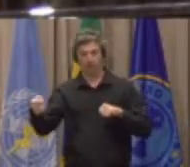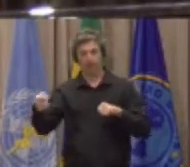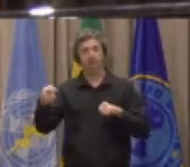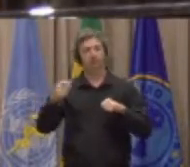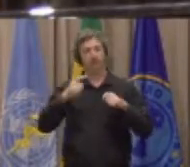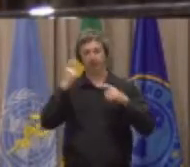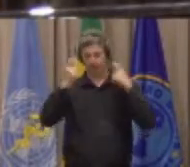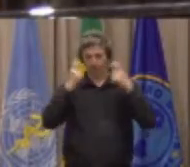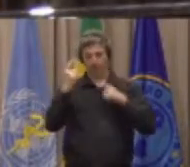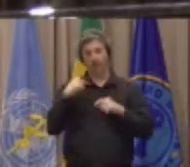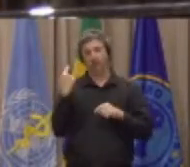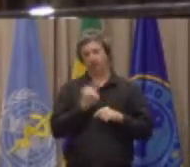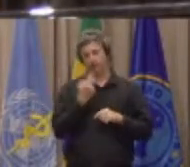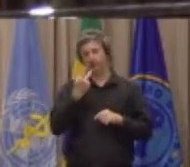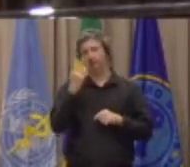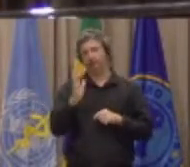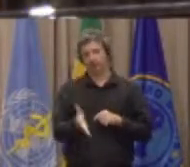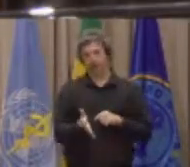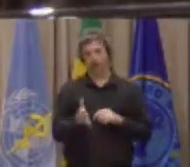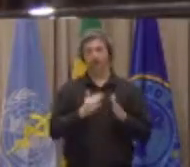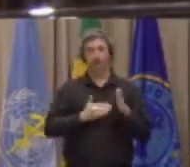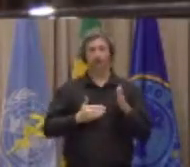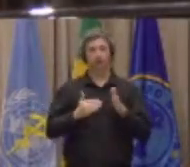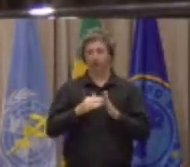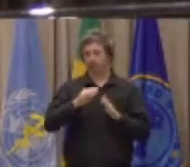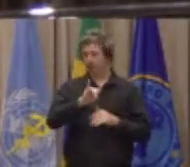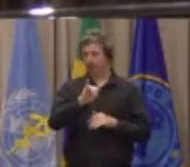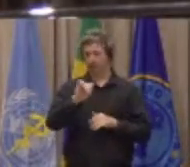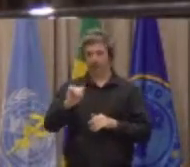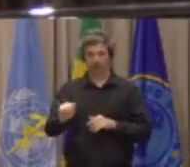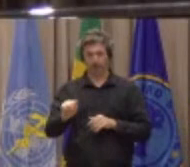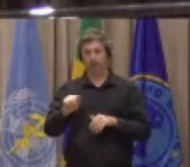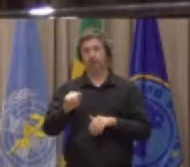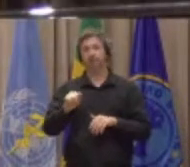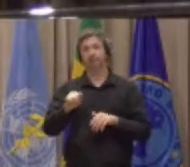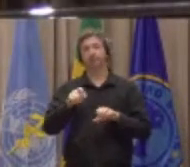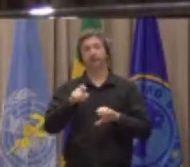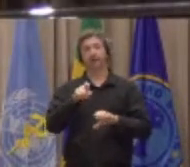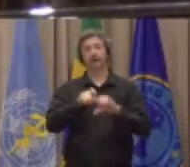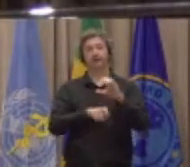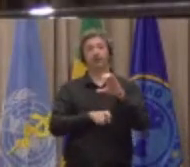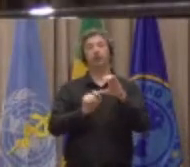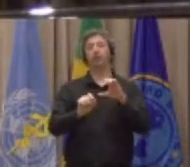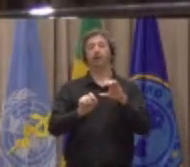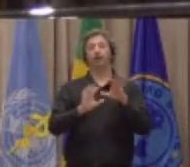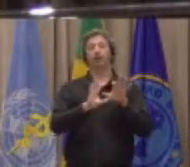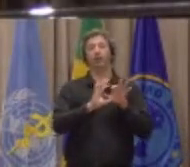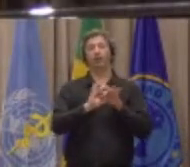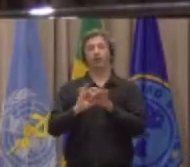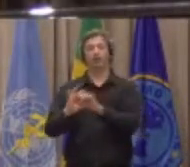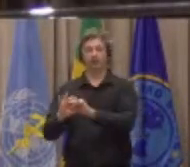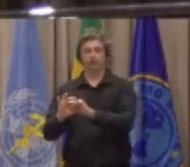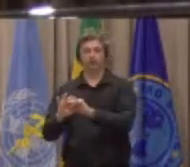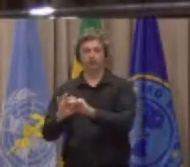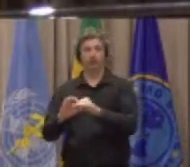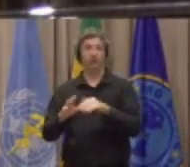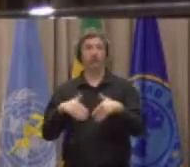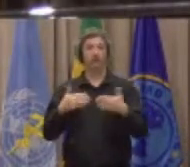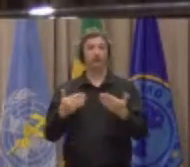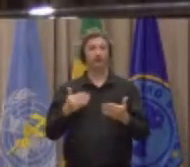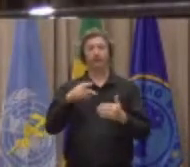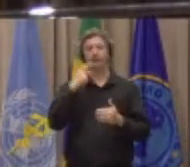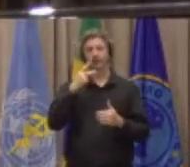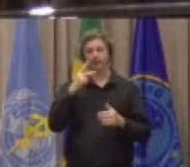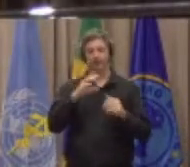to post-COVID, it's a concern, as we mentioned, all the AI tool depends on the context. So when